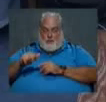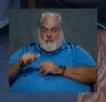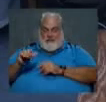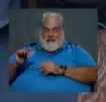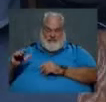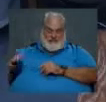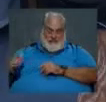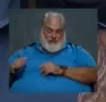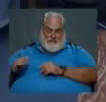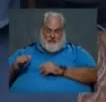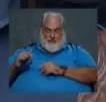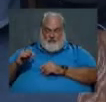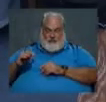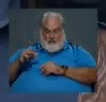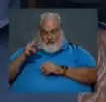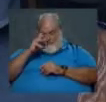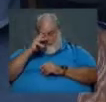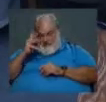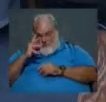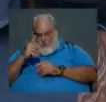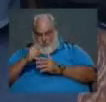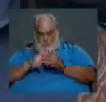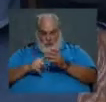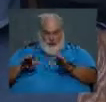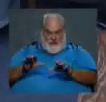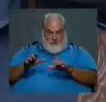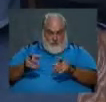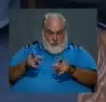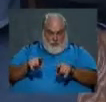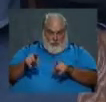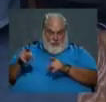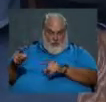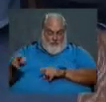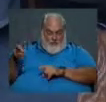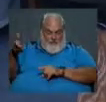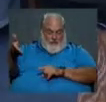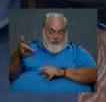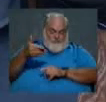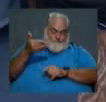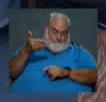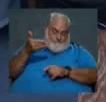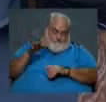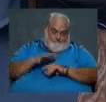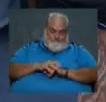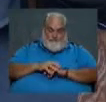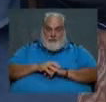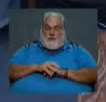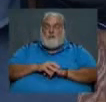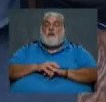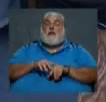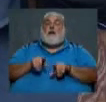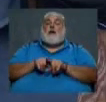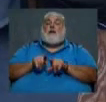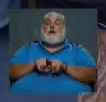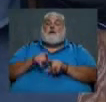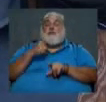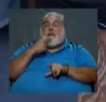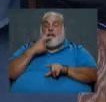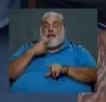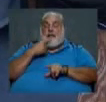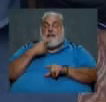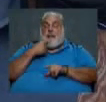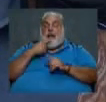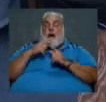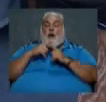to me. I don't know what kind of activity's going on. It also states that there's going to be random